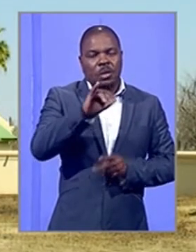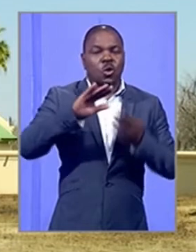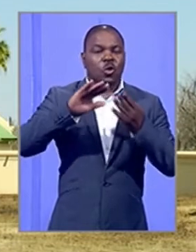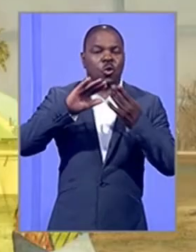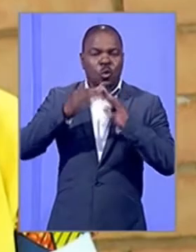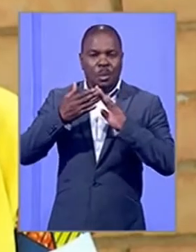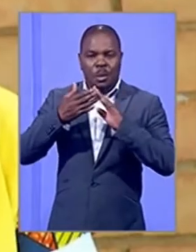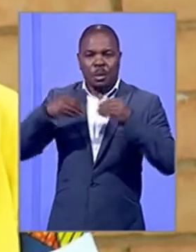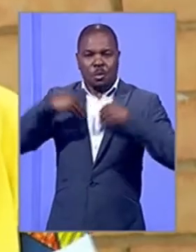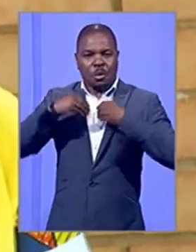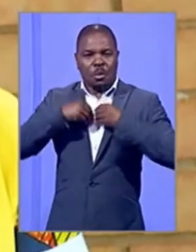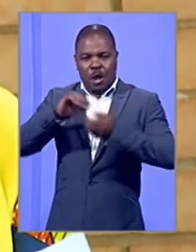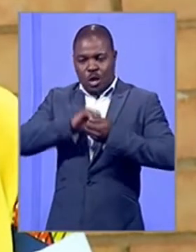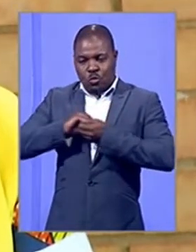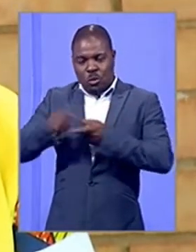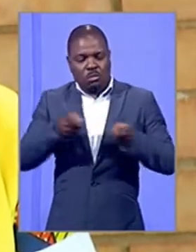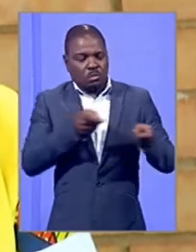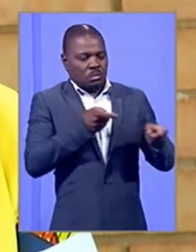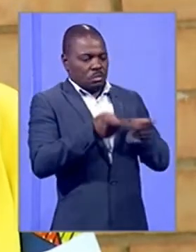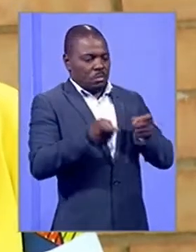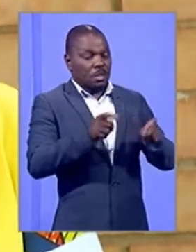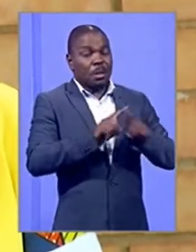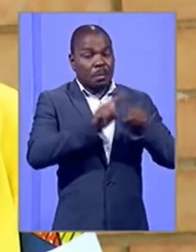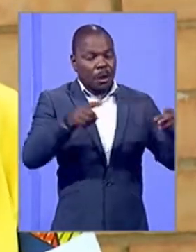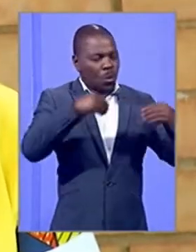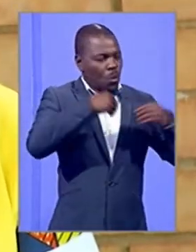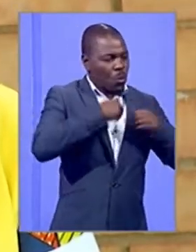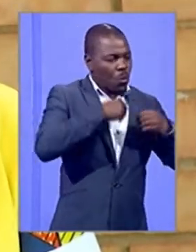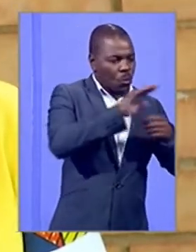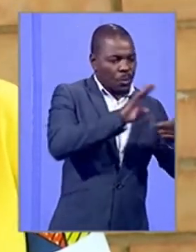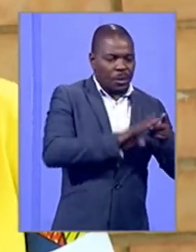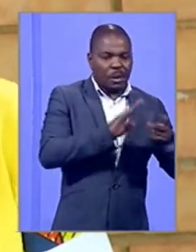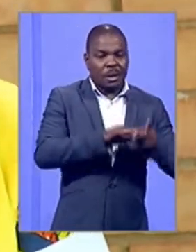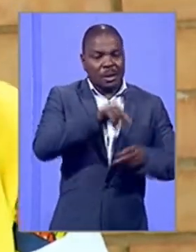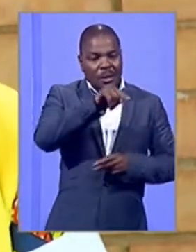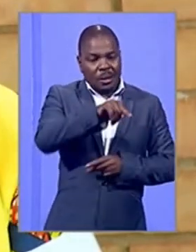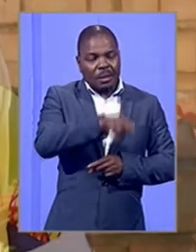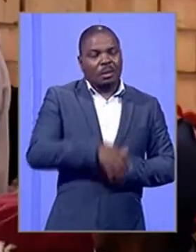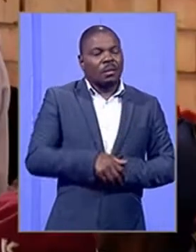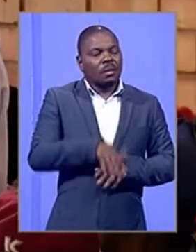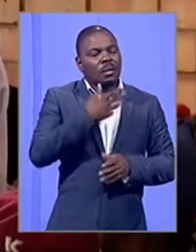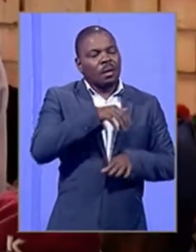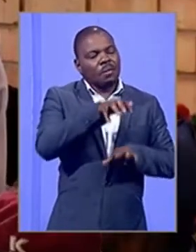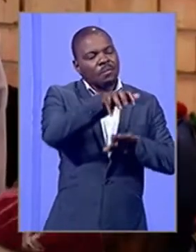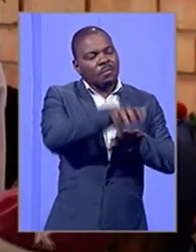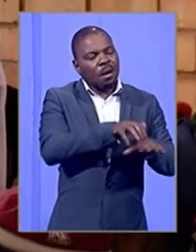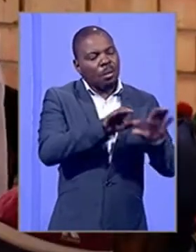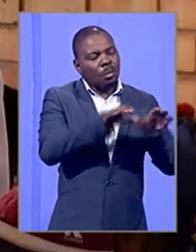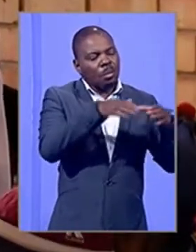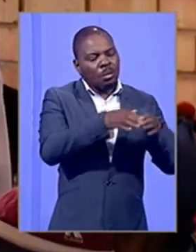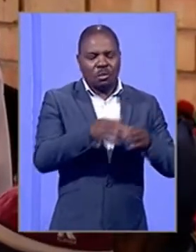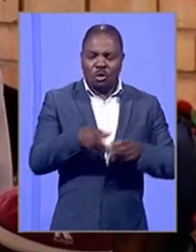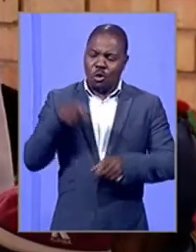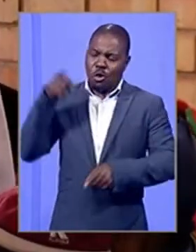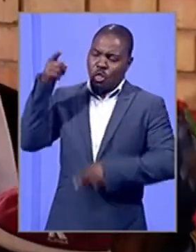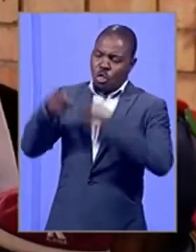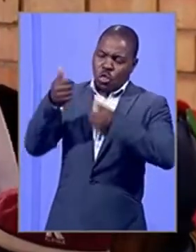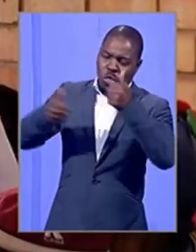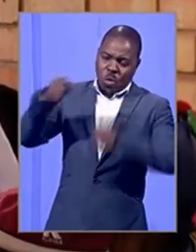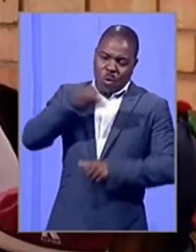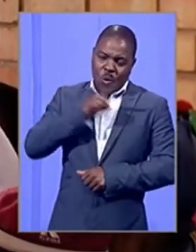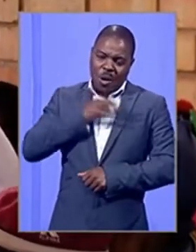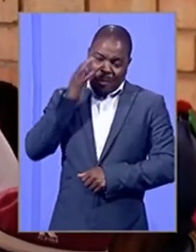laola bjale beng le mokgahlo wa Zebediela Citrus Farm ba latofatša balaodi ka gore ba ikhola